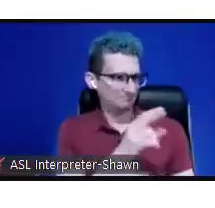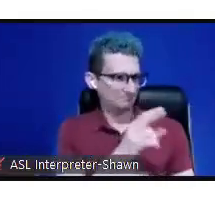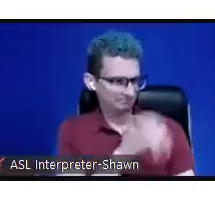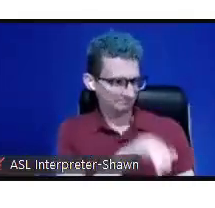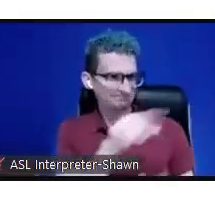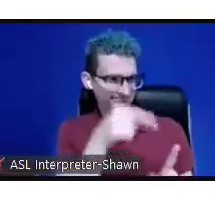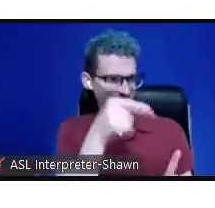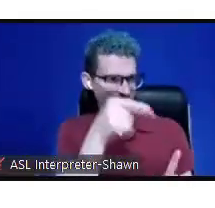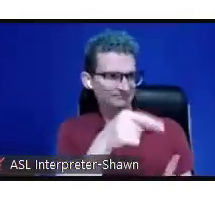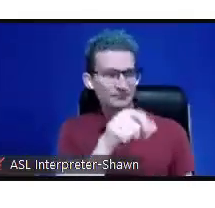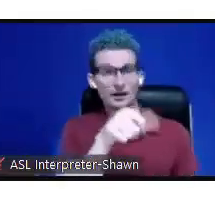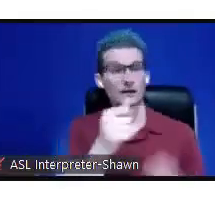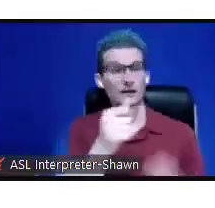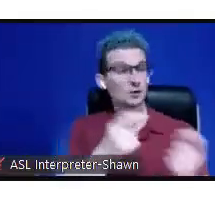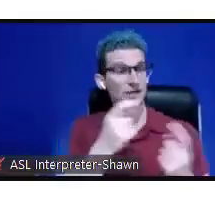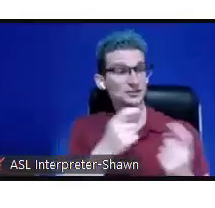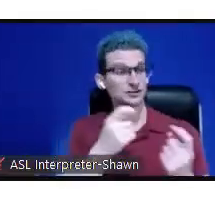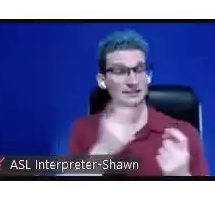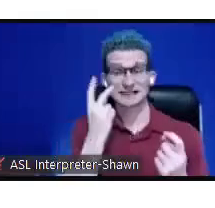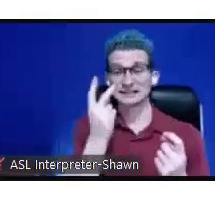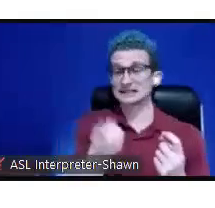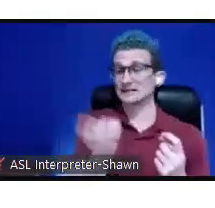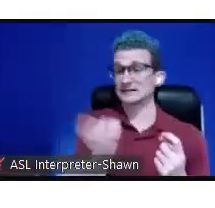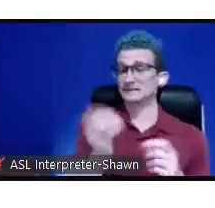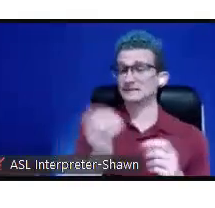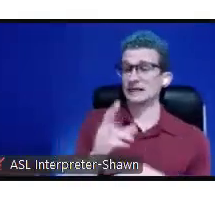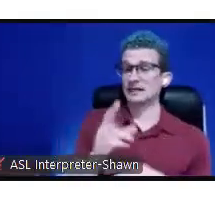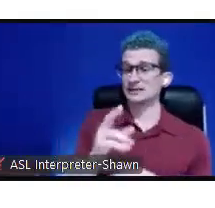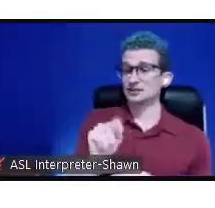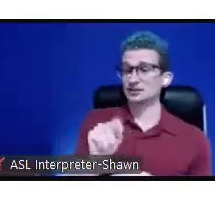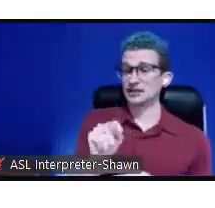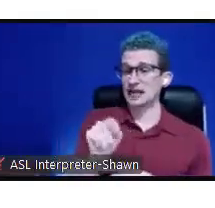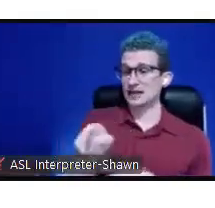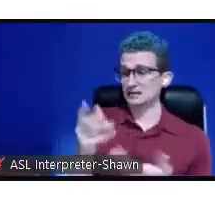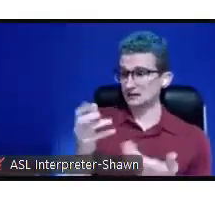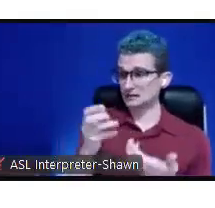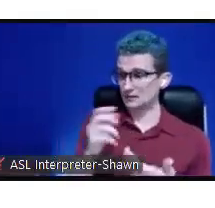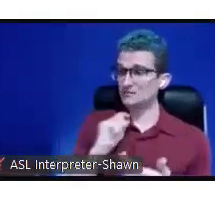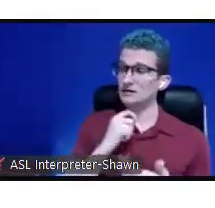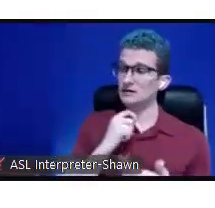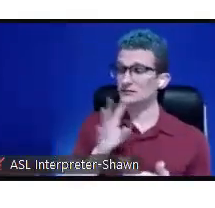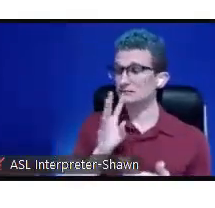a couple of questions in the chat. You want to go to voice on this?